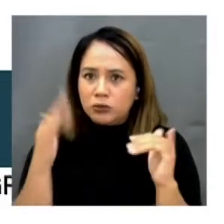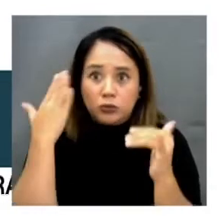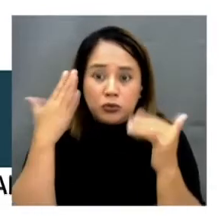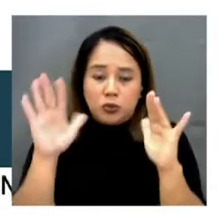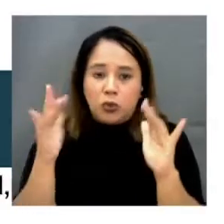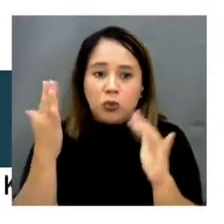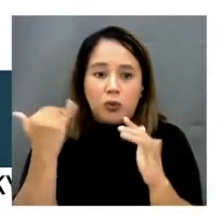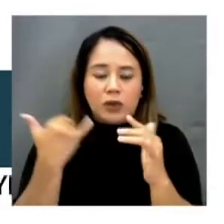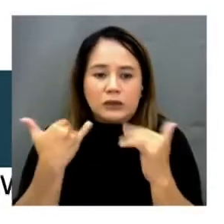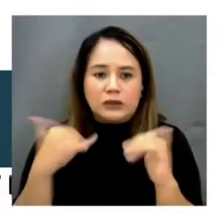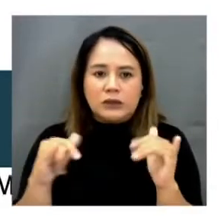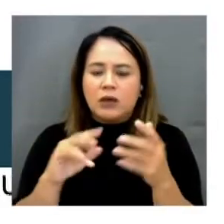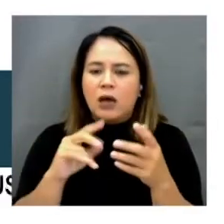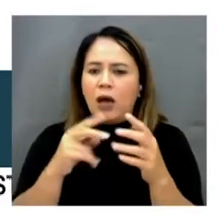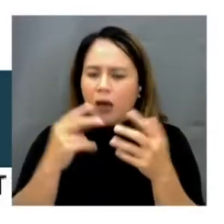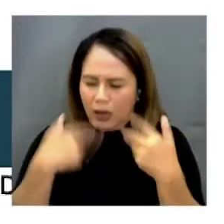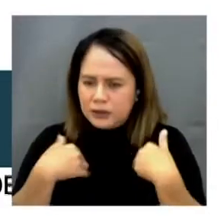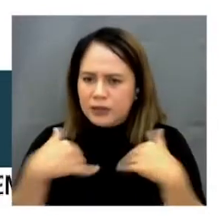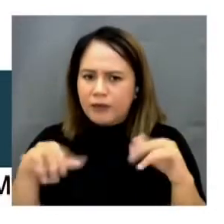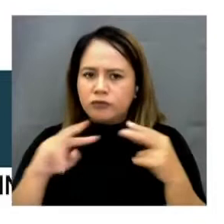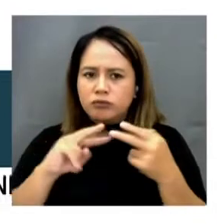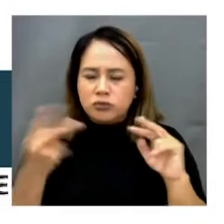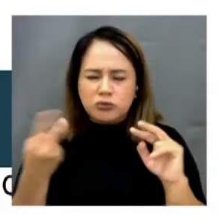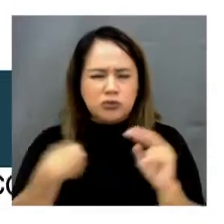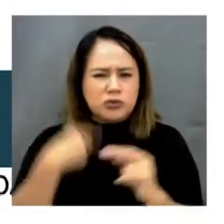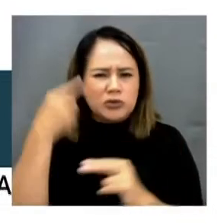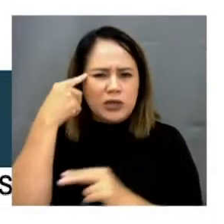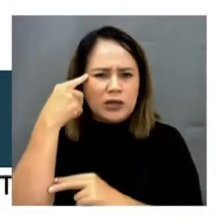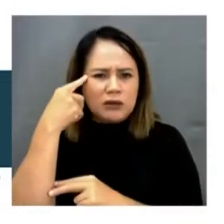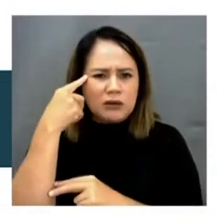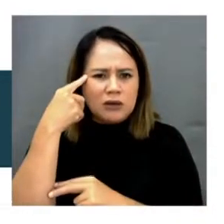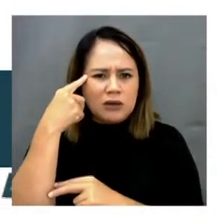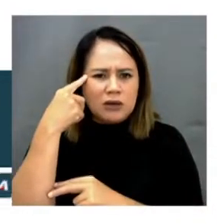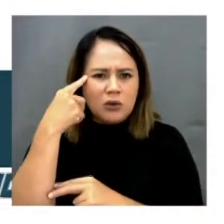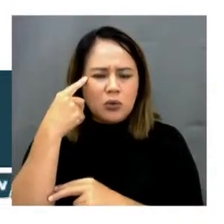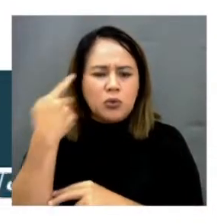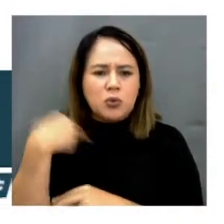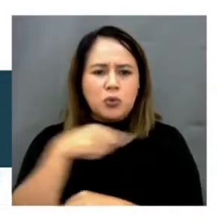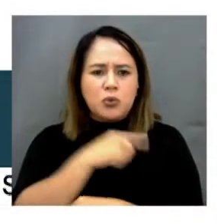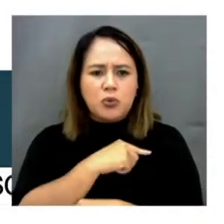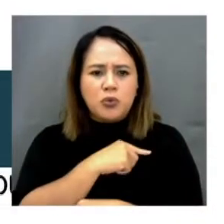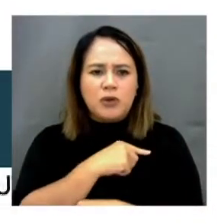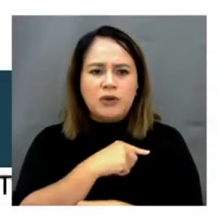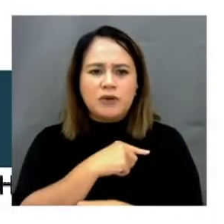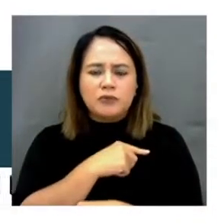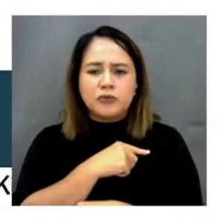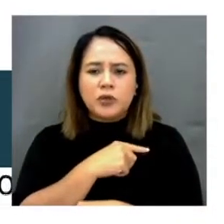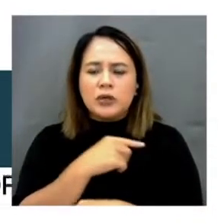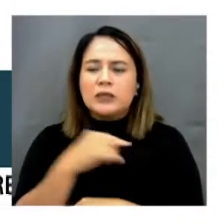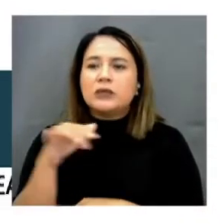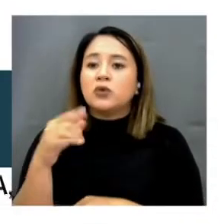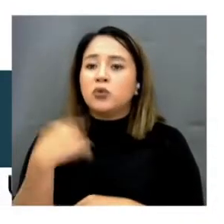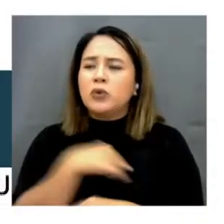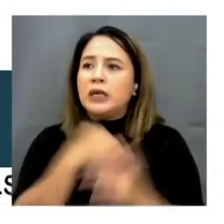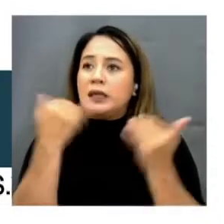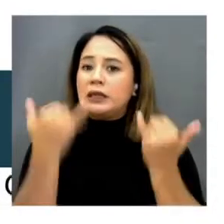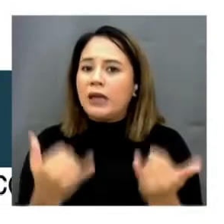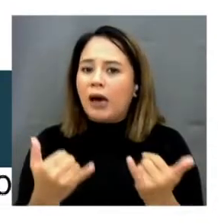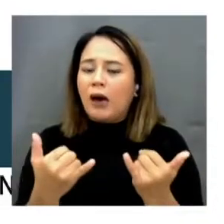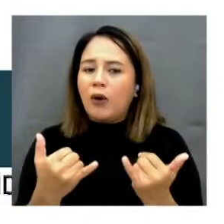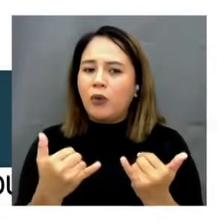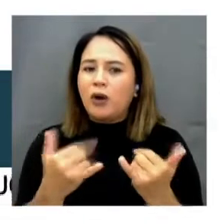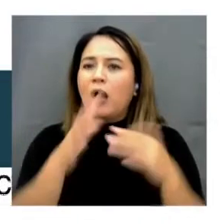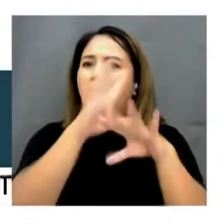these subvariants. Do you think that we are beginning to do just that? That we are at that point wherein we're beginning to